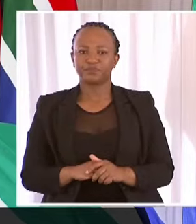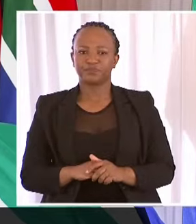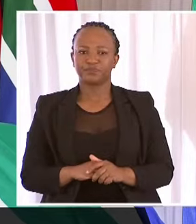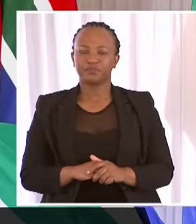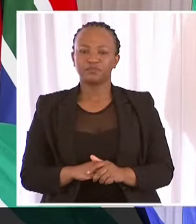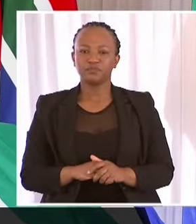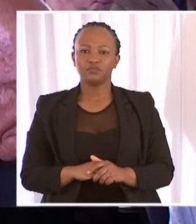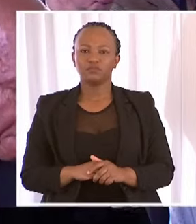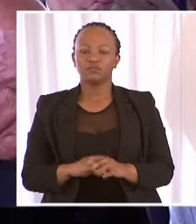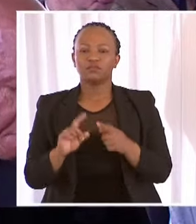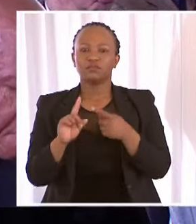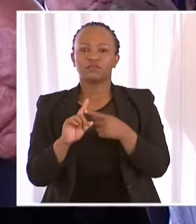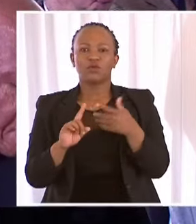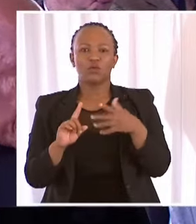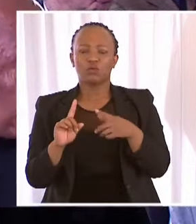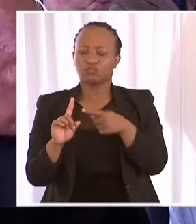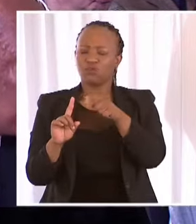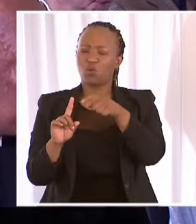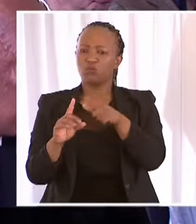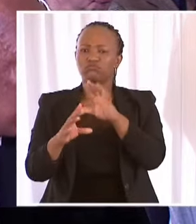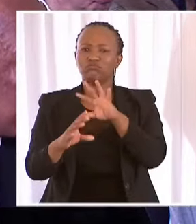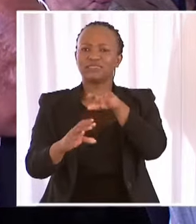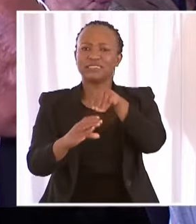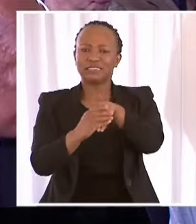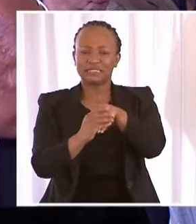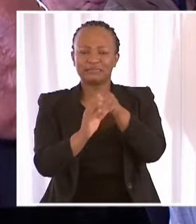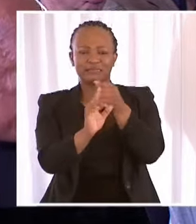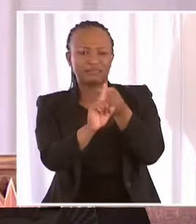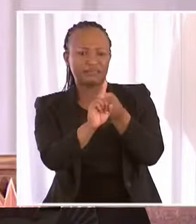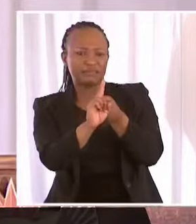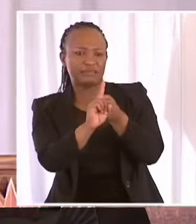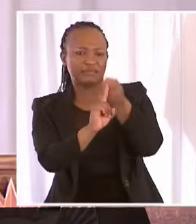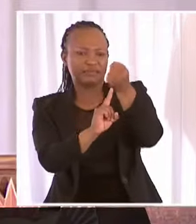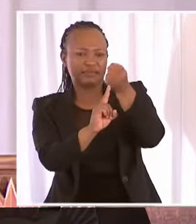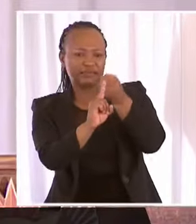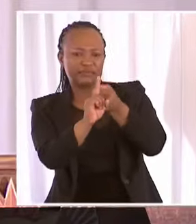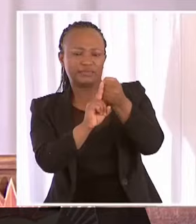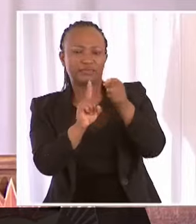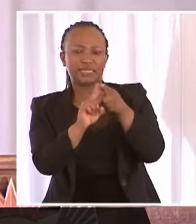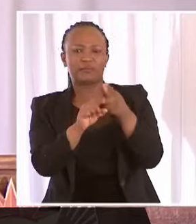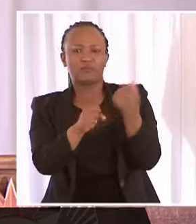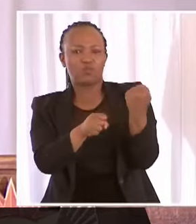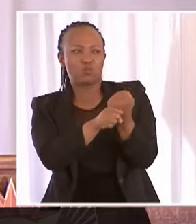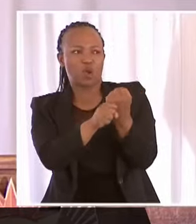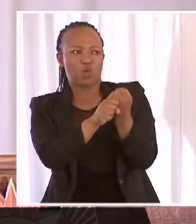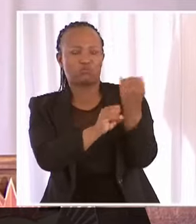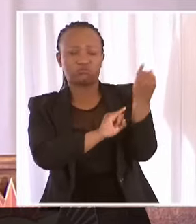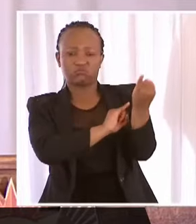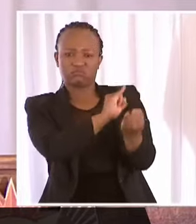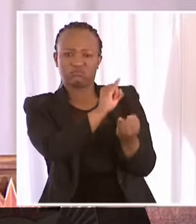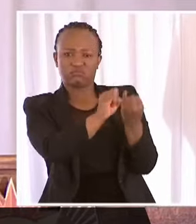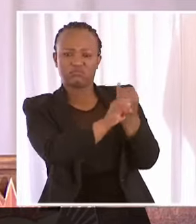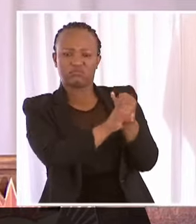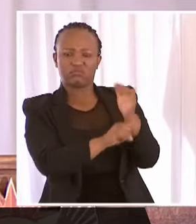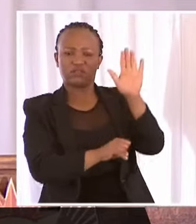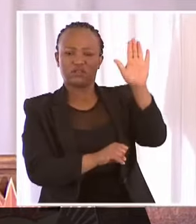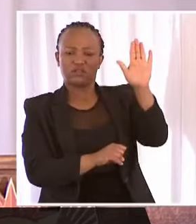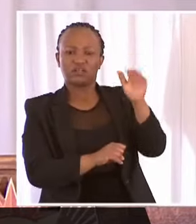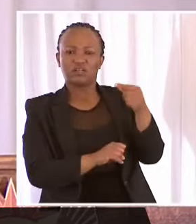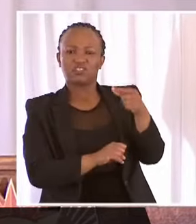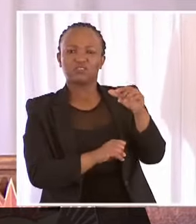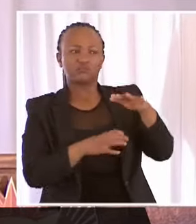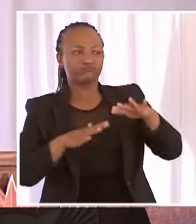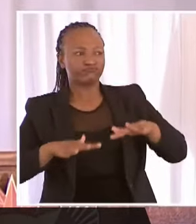To a giant of our struggle, an internationalist, a geopolitical strategist,